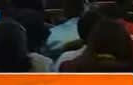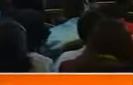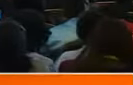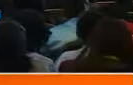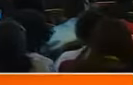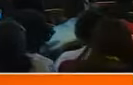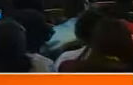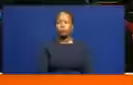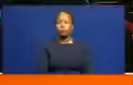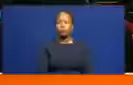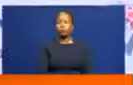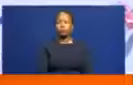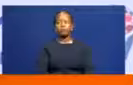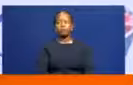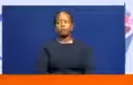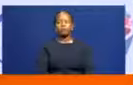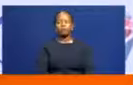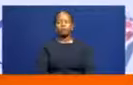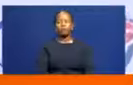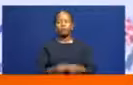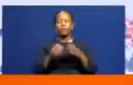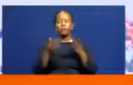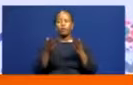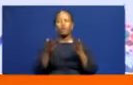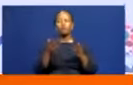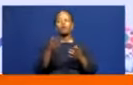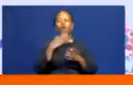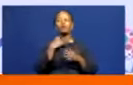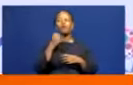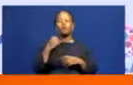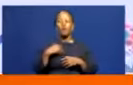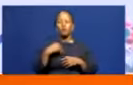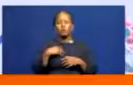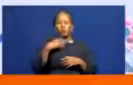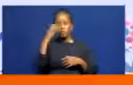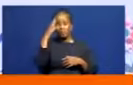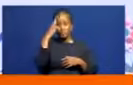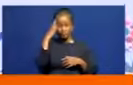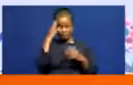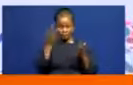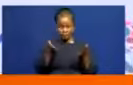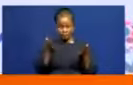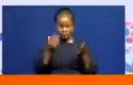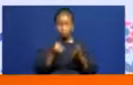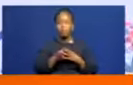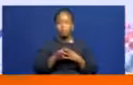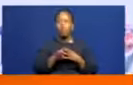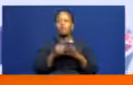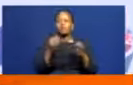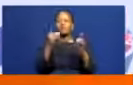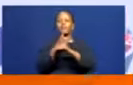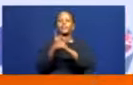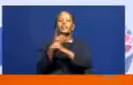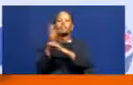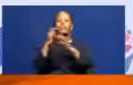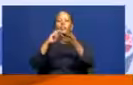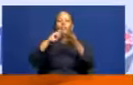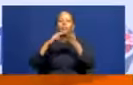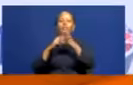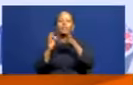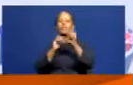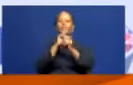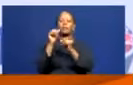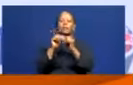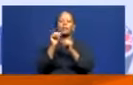Innovation Challenge, and this recognizes and promotes innovation projects on the continent of